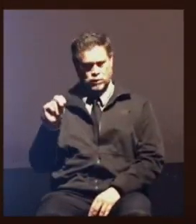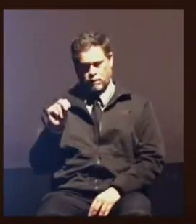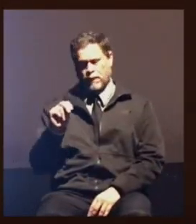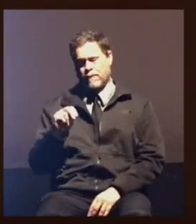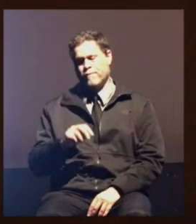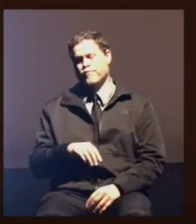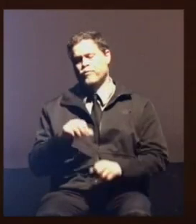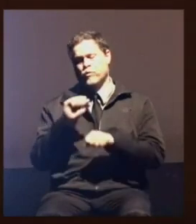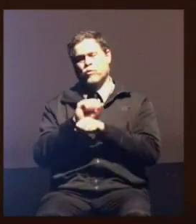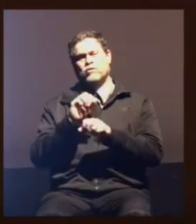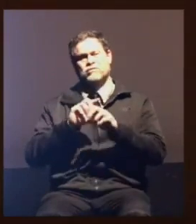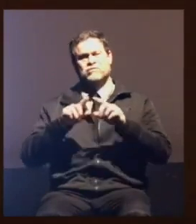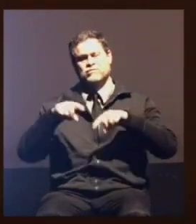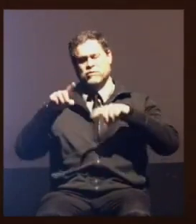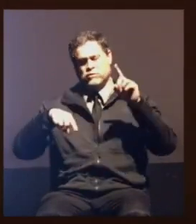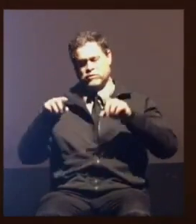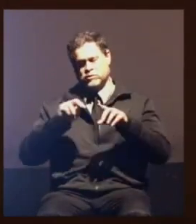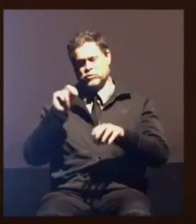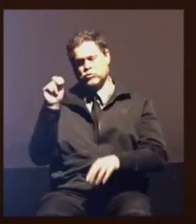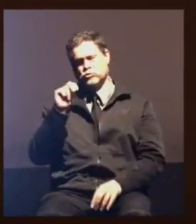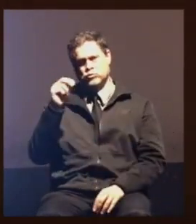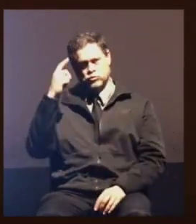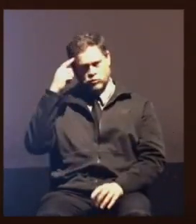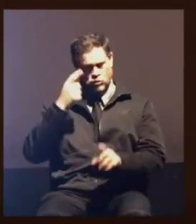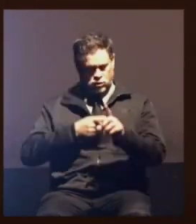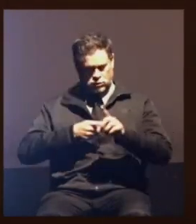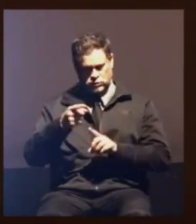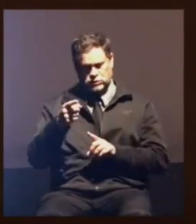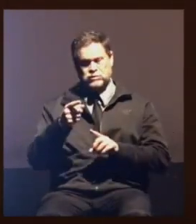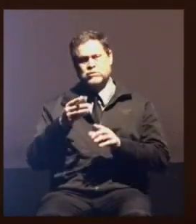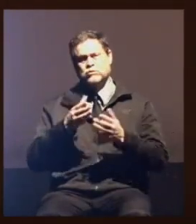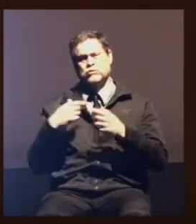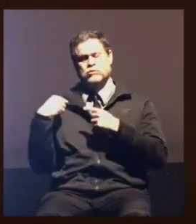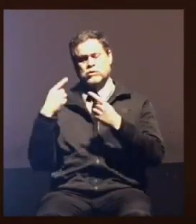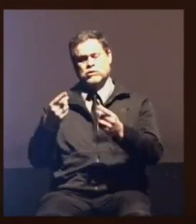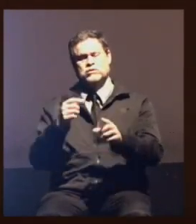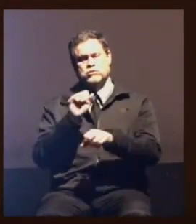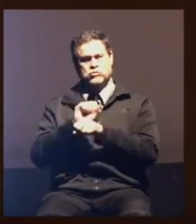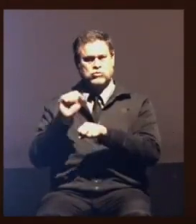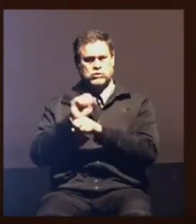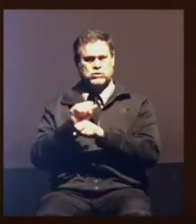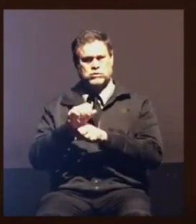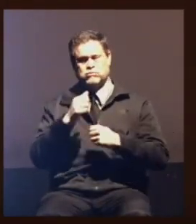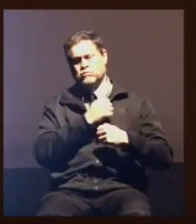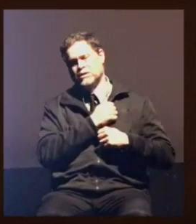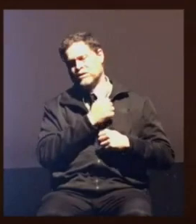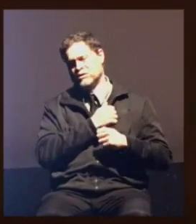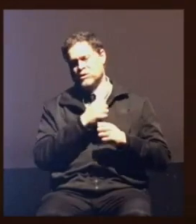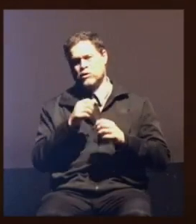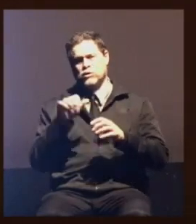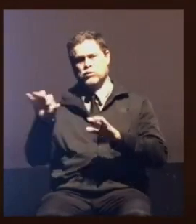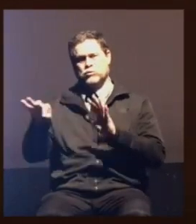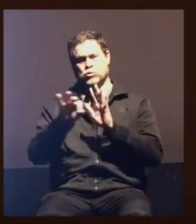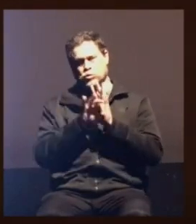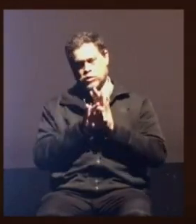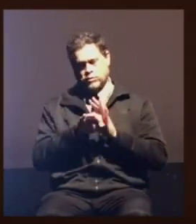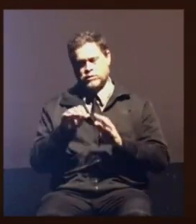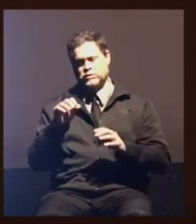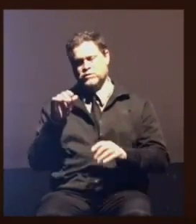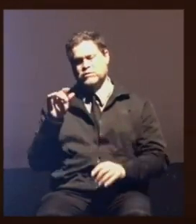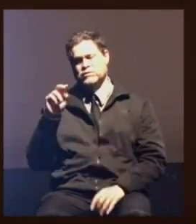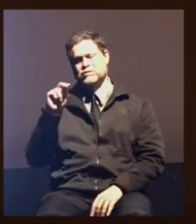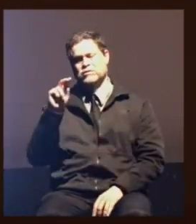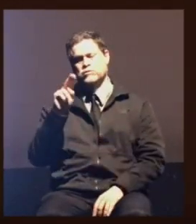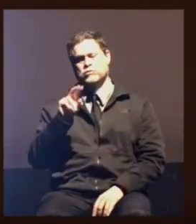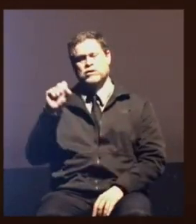in various neurology and psychiatry specialties throughout his career. His military appointments with the United States Air Force includes Brooks